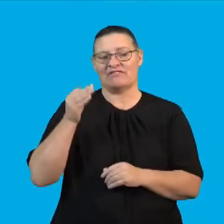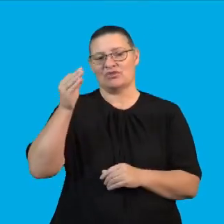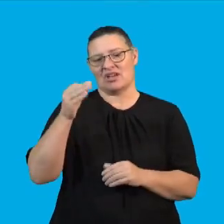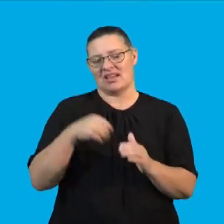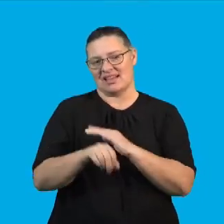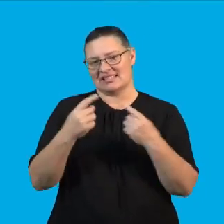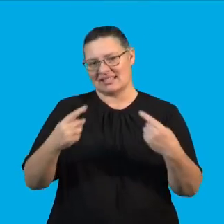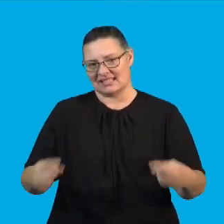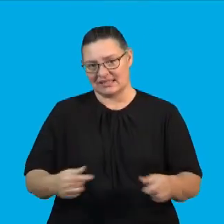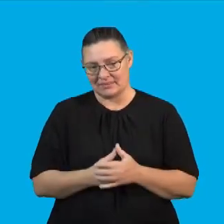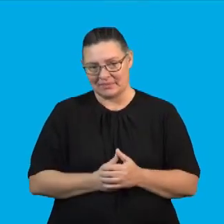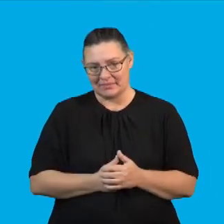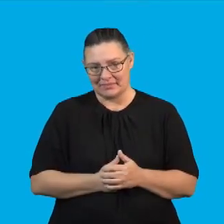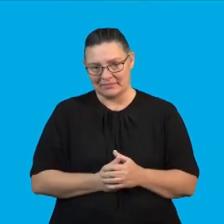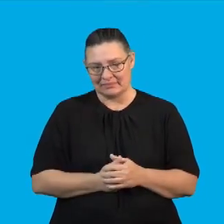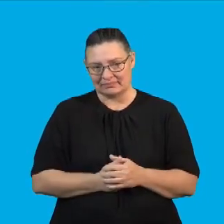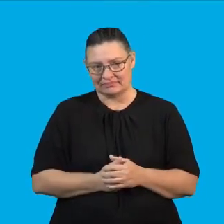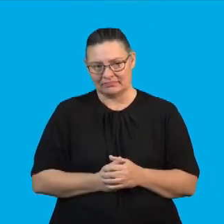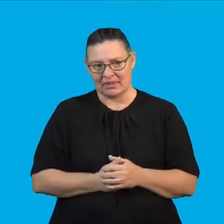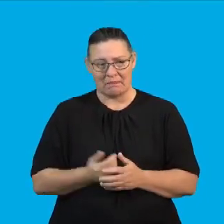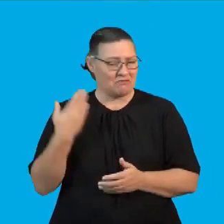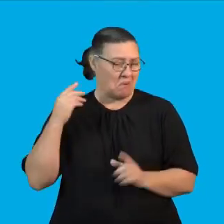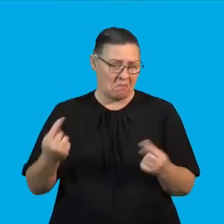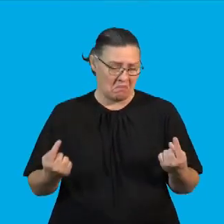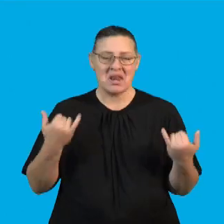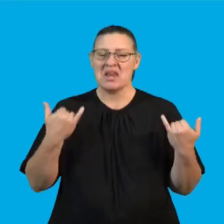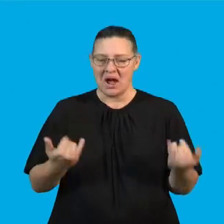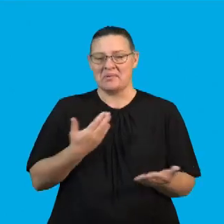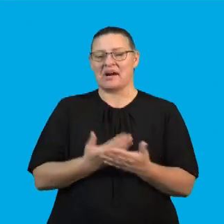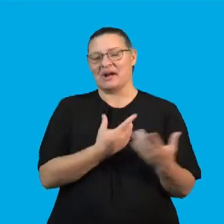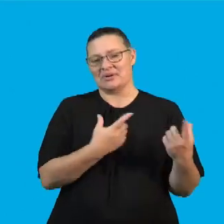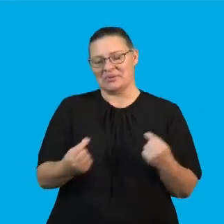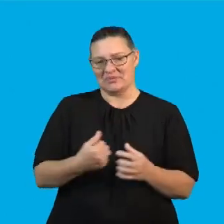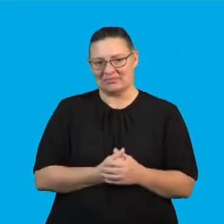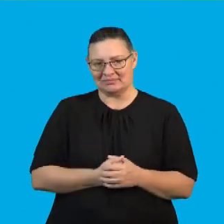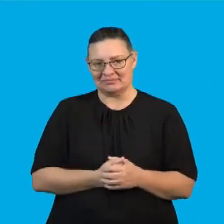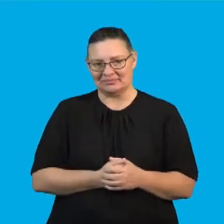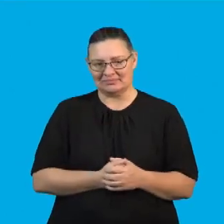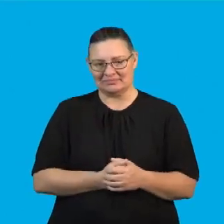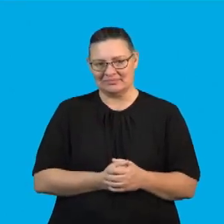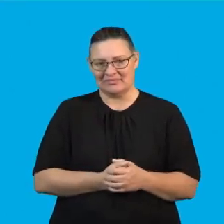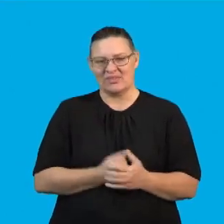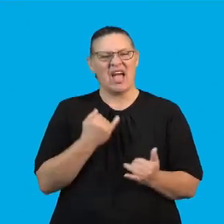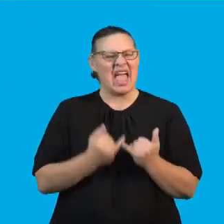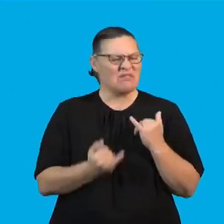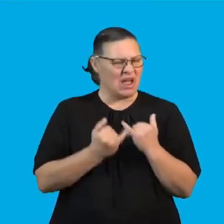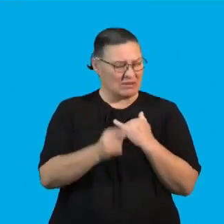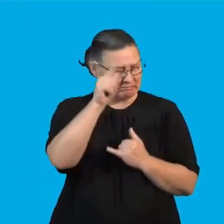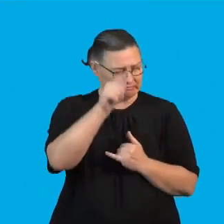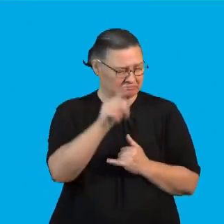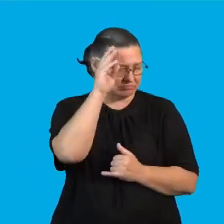on future reproductive success. We are now able to outline all the critical